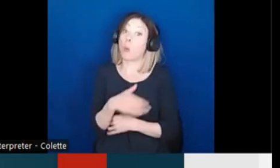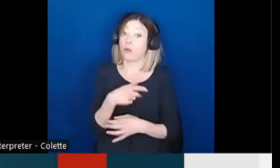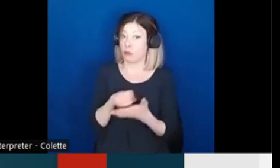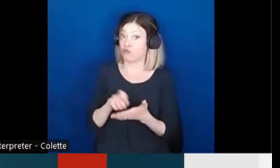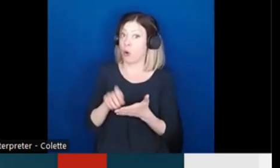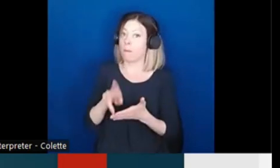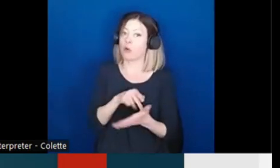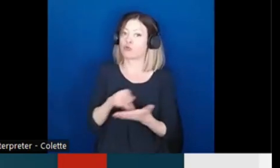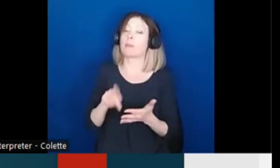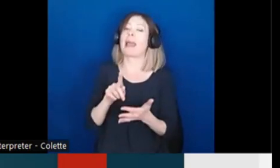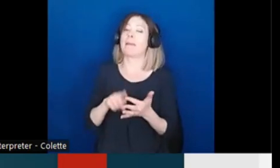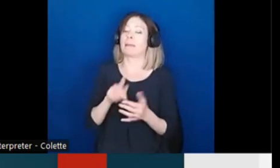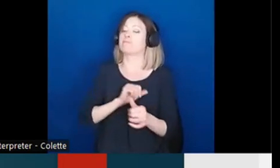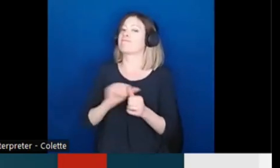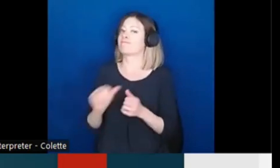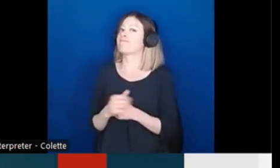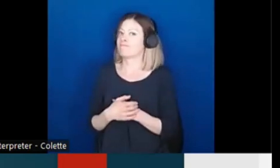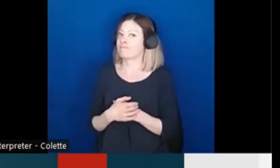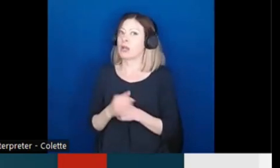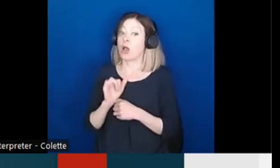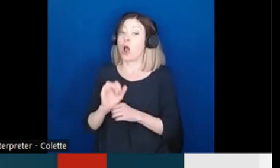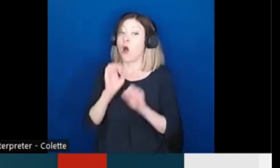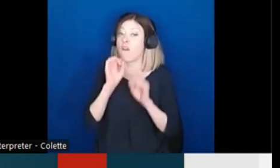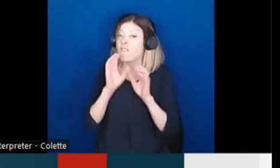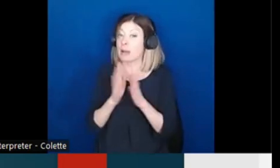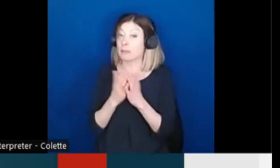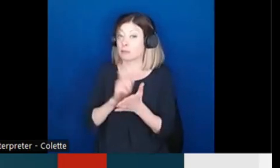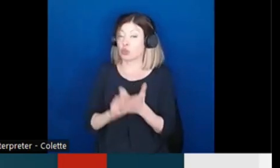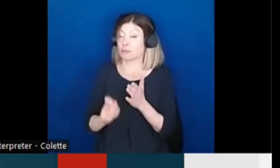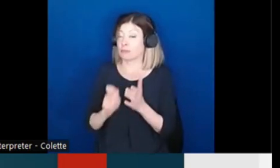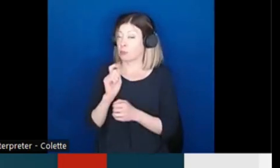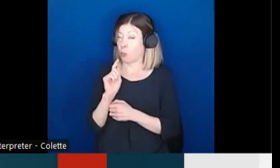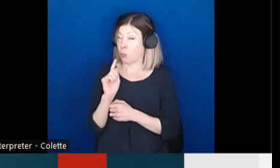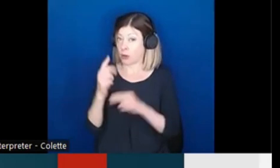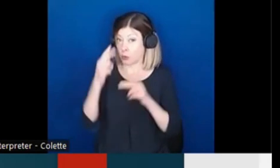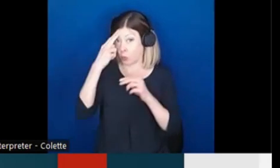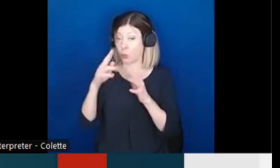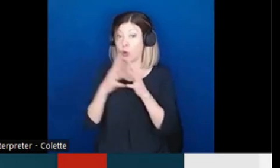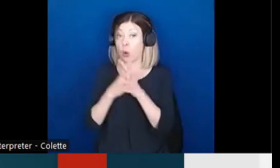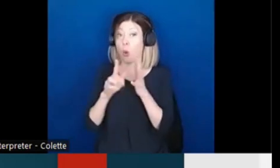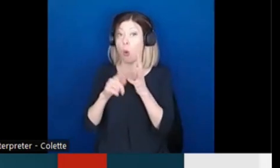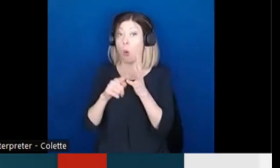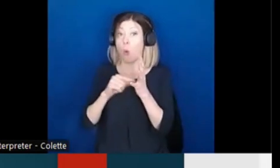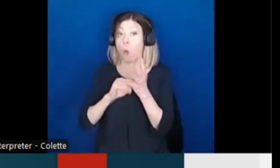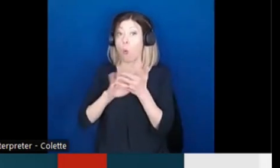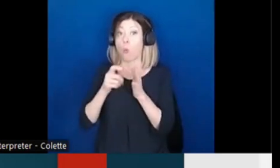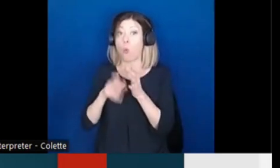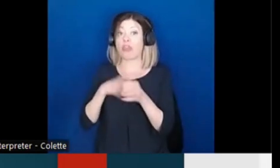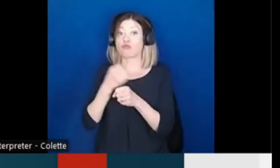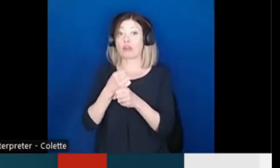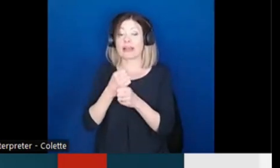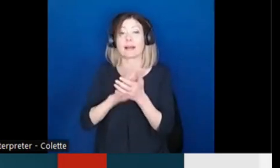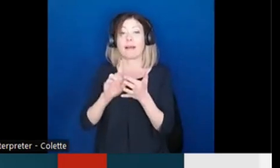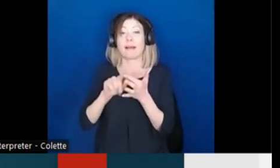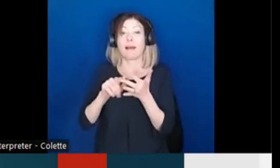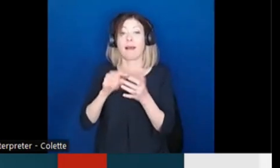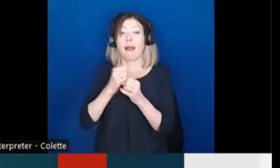her one famous novel was Wuthering Heights. An amazing, strange book. It's really hard